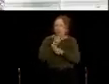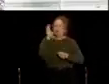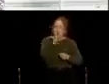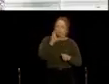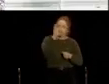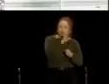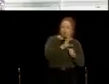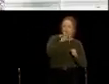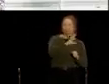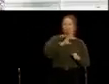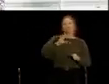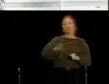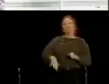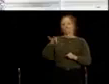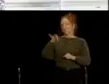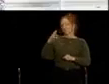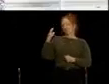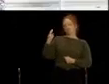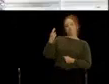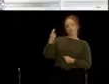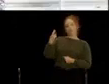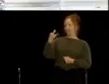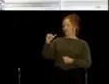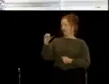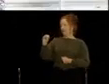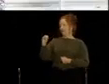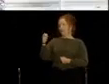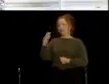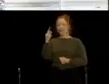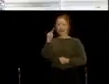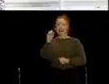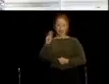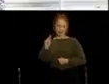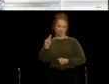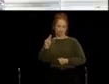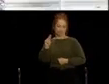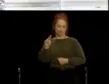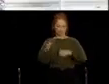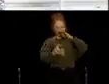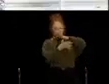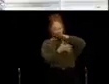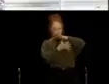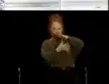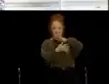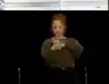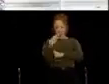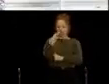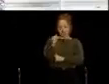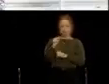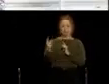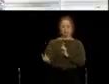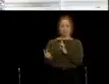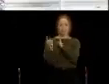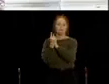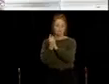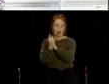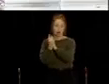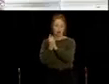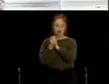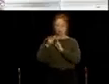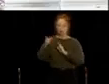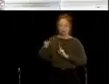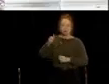it in my best friend, Ashley. We met my senior year of high school, and she is the